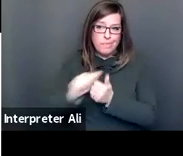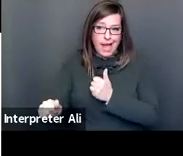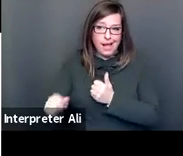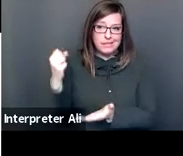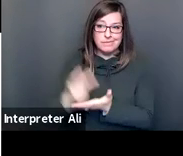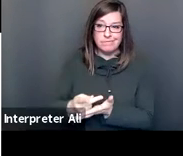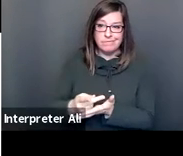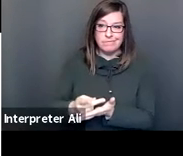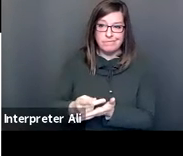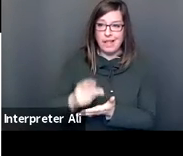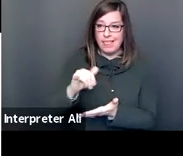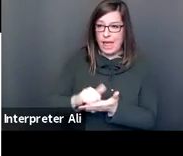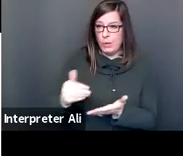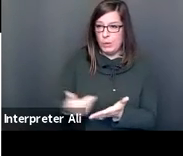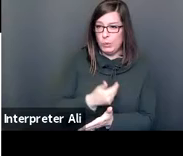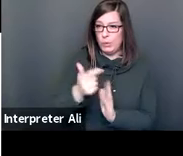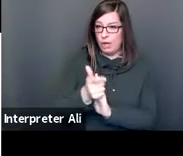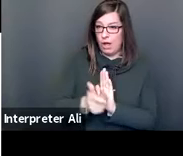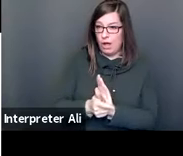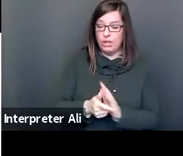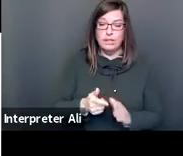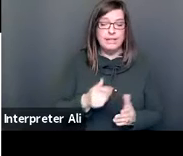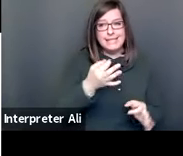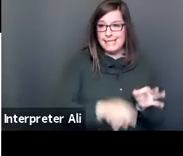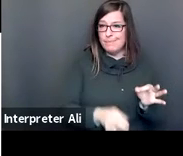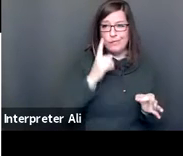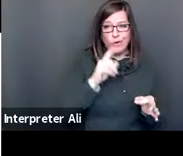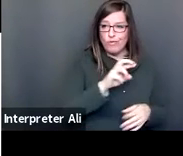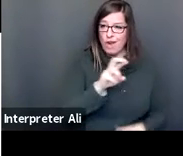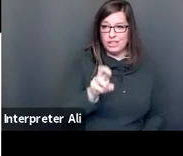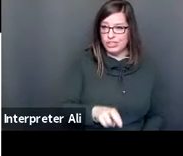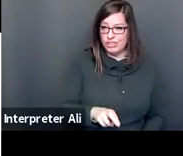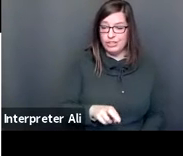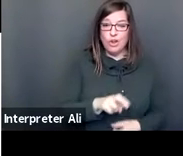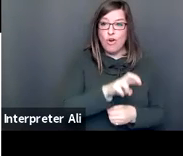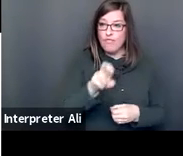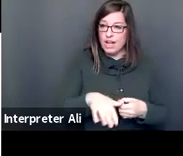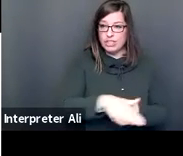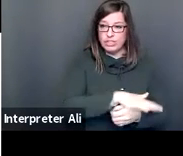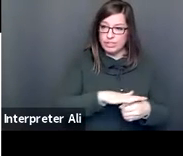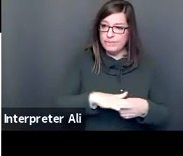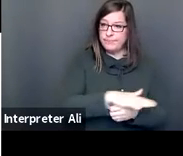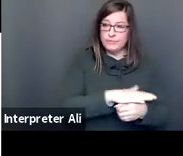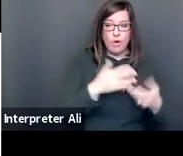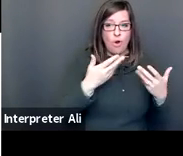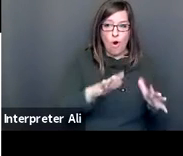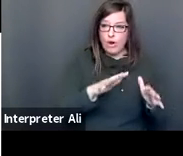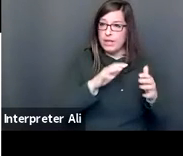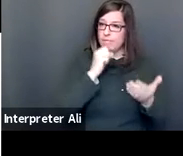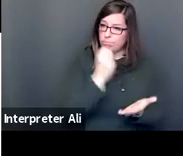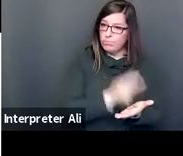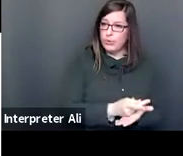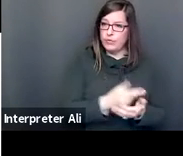to pass it. So simple for the City of Rochester. The City of Rochester has taken this action. They passed a